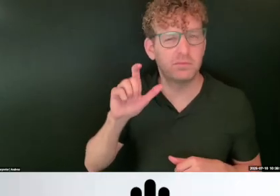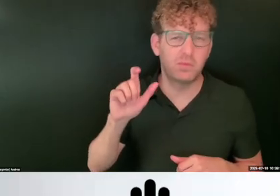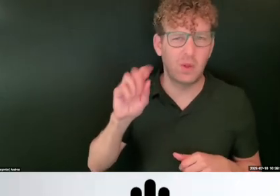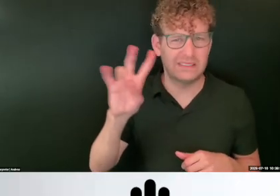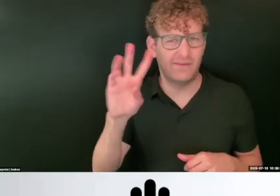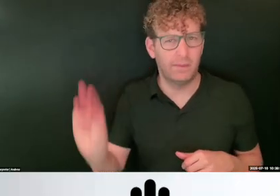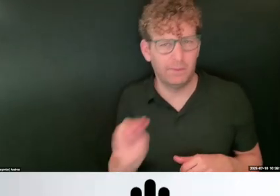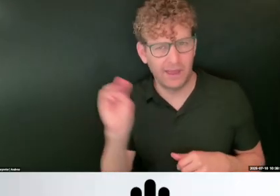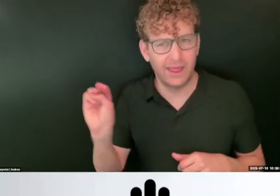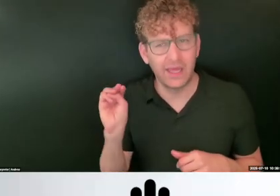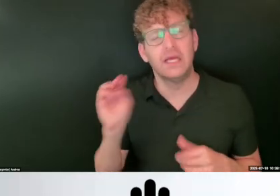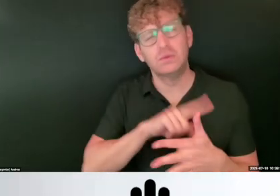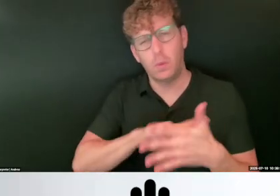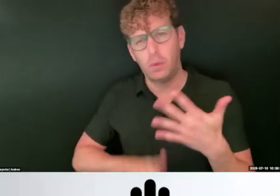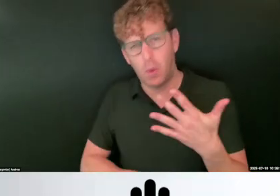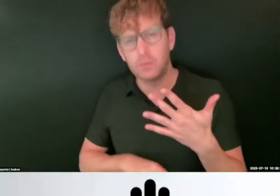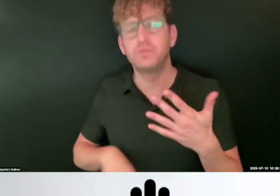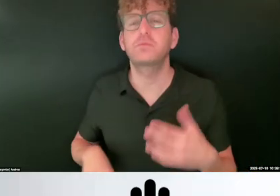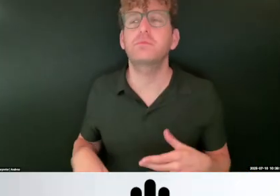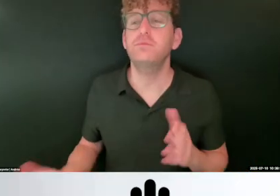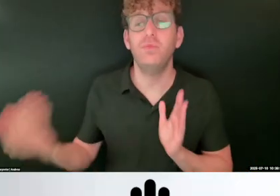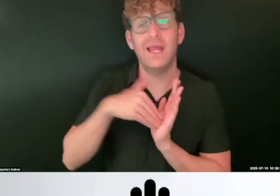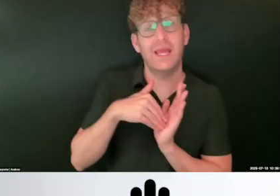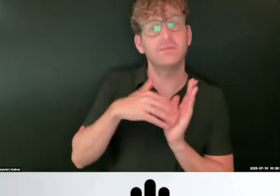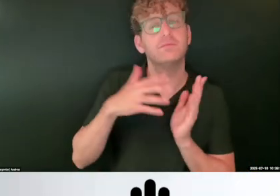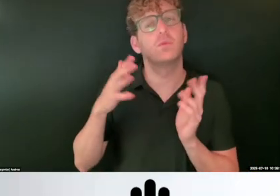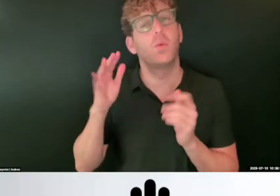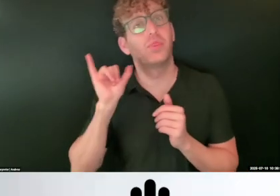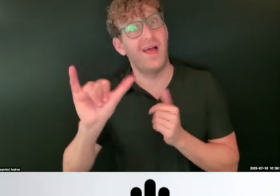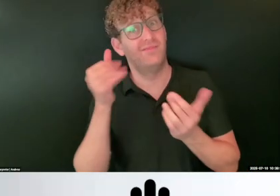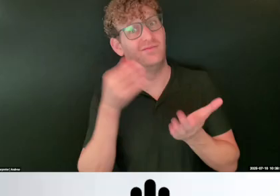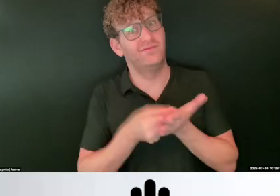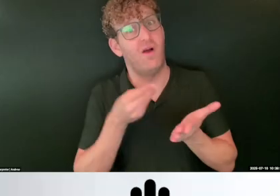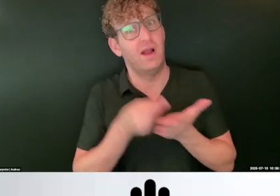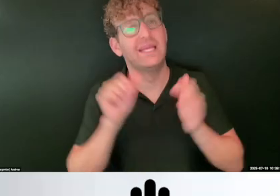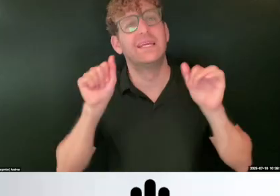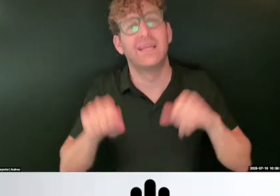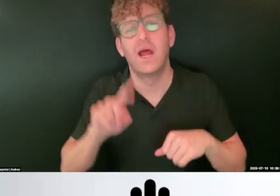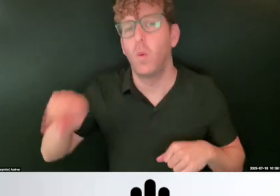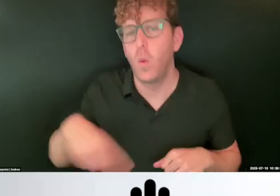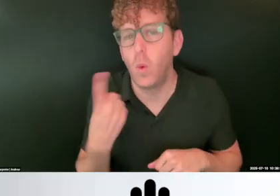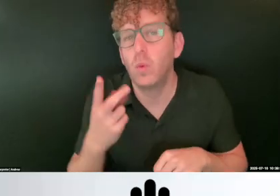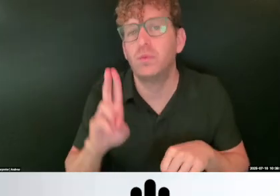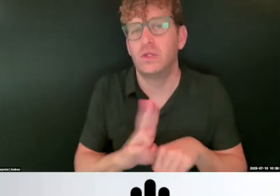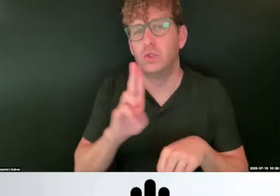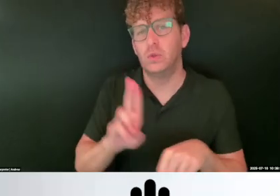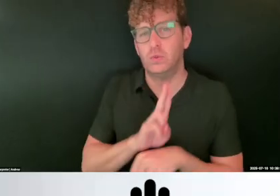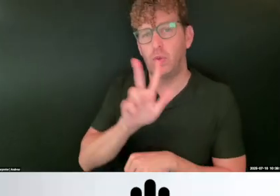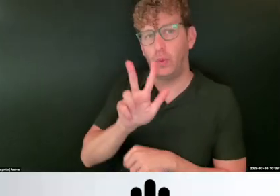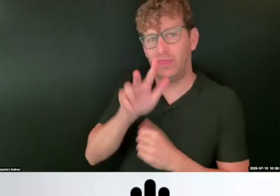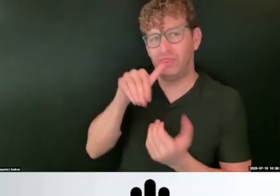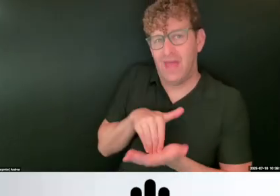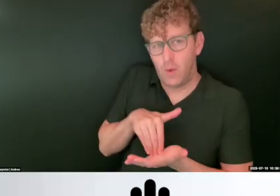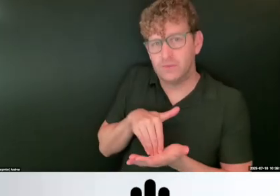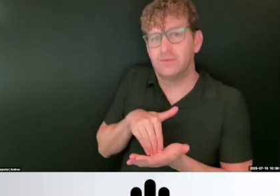again that for these funds, they can only use $3,000 of these funds towards a Clean Cars for All incentive. So they'll